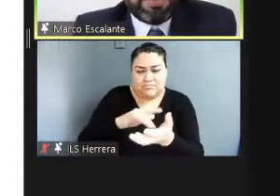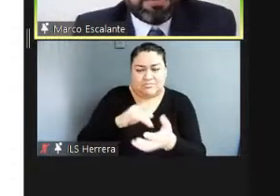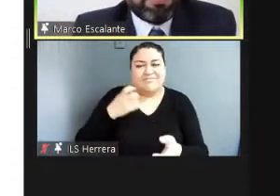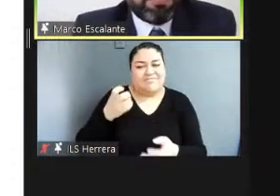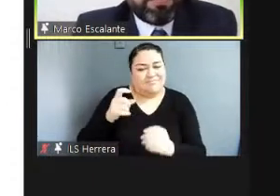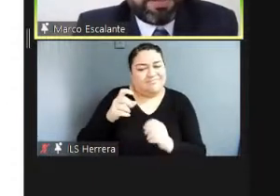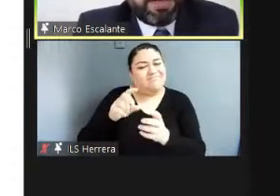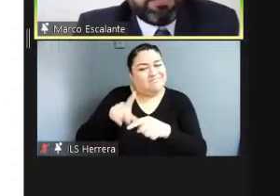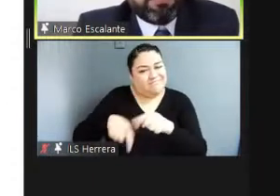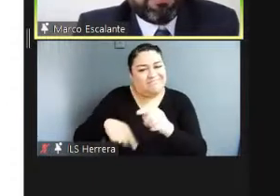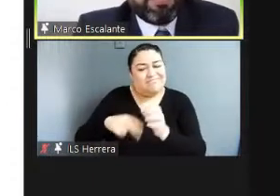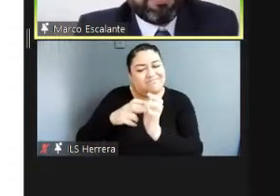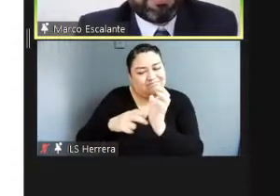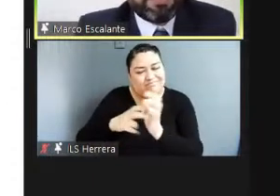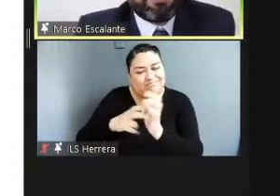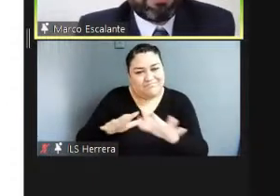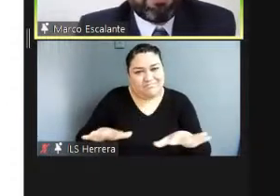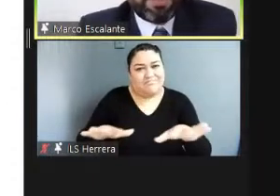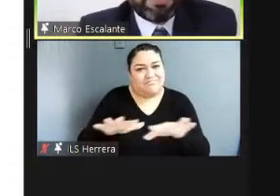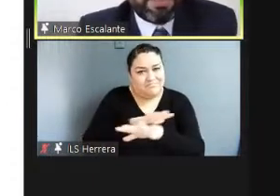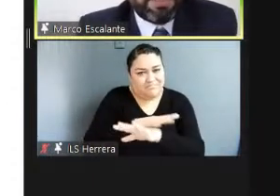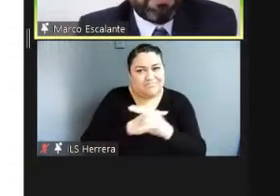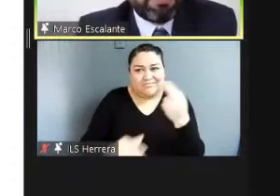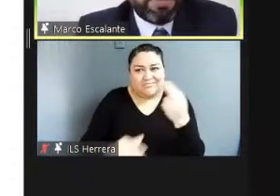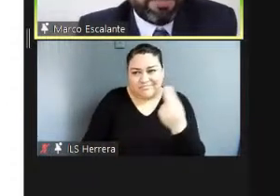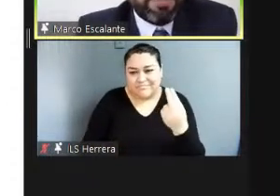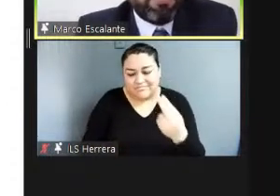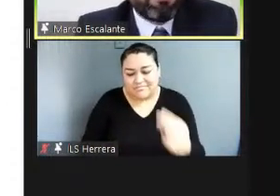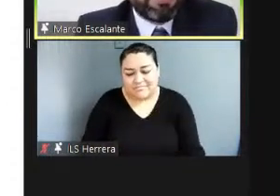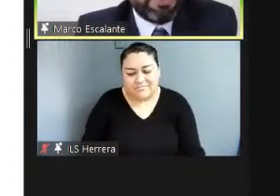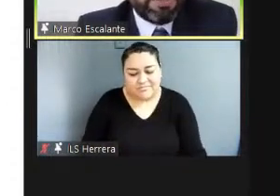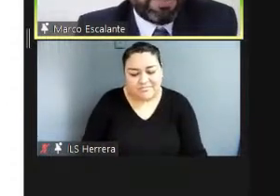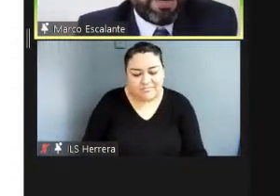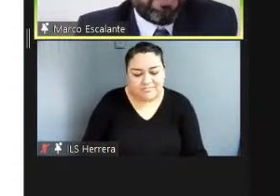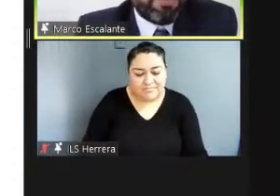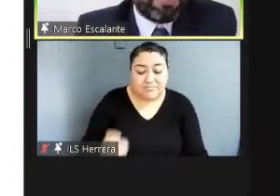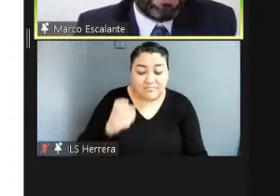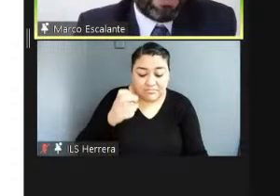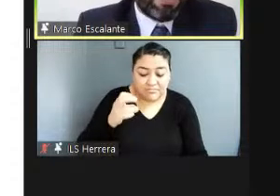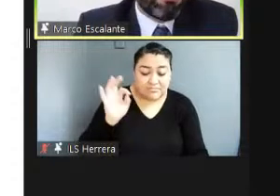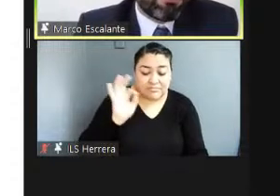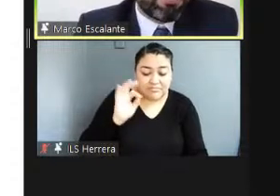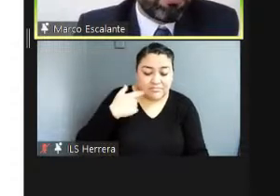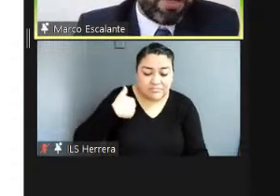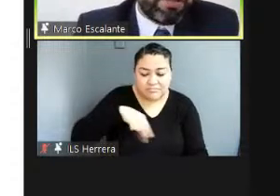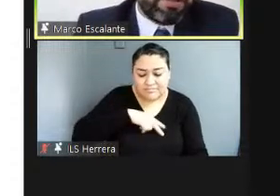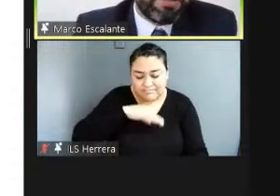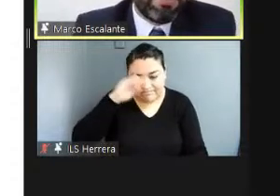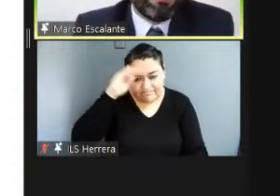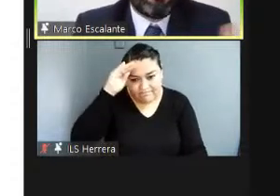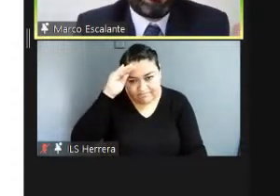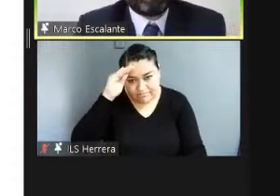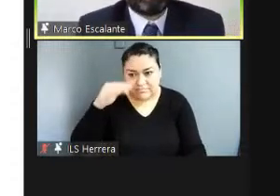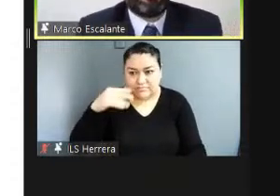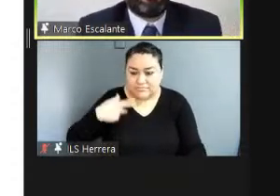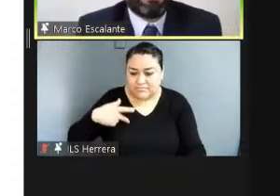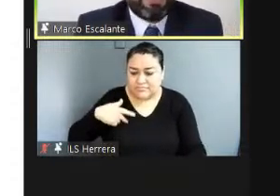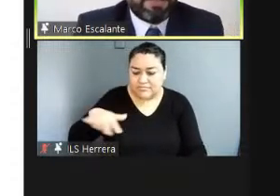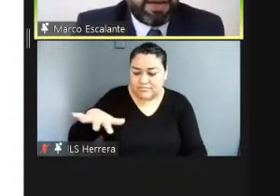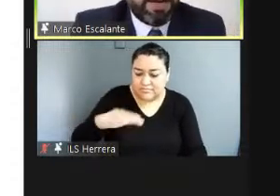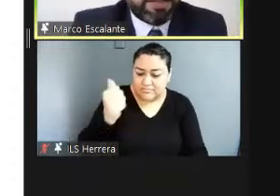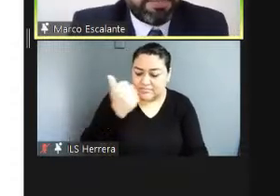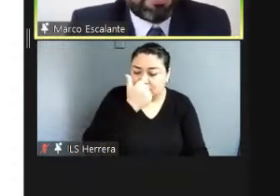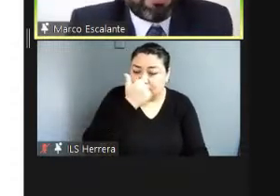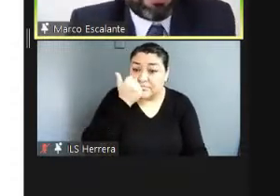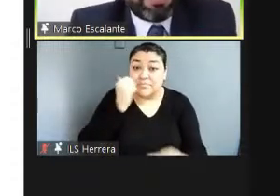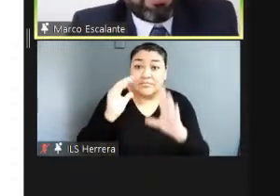population. We need to empower the population so that they can be uh, responsible for their own health and